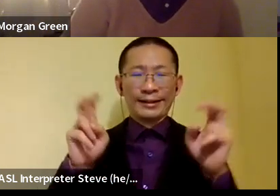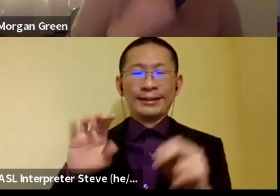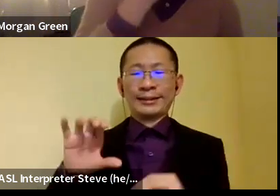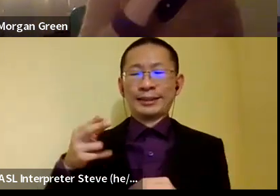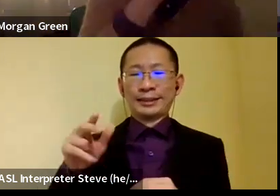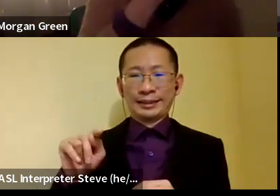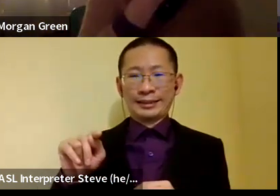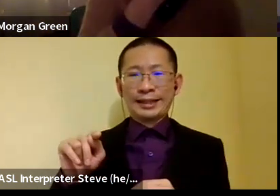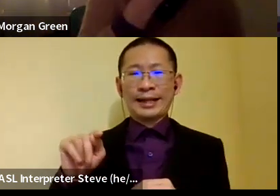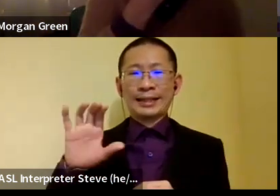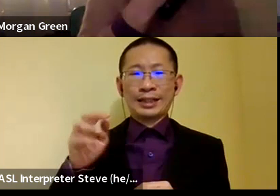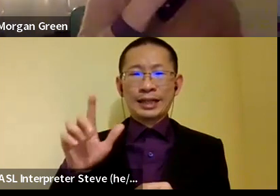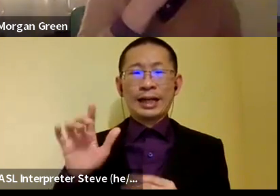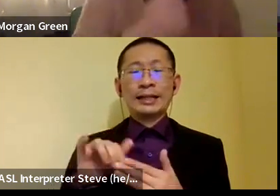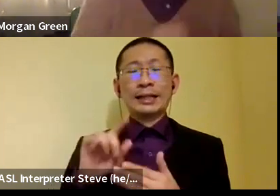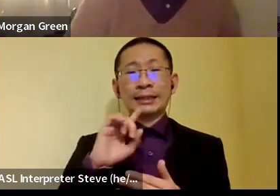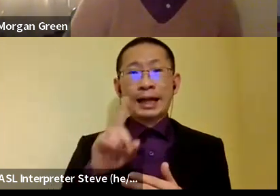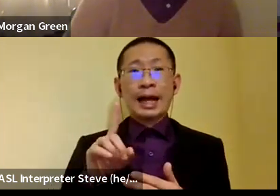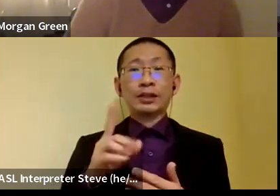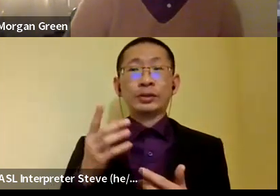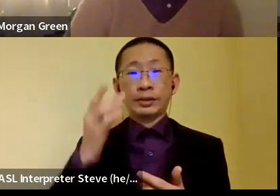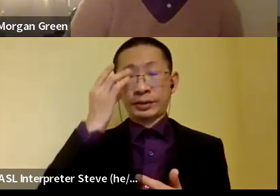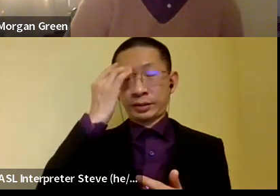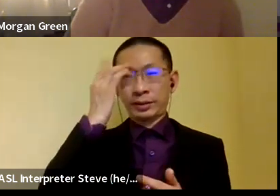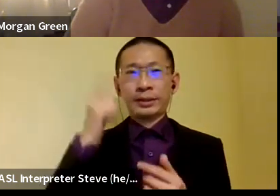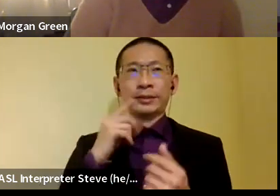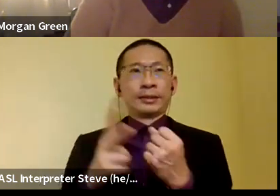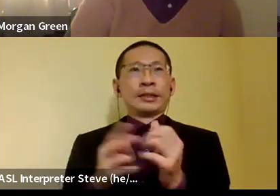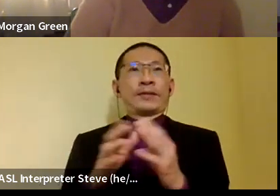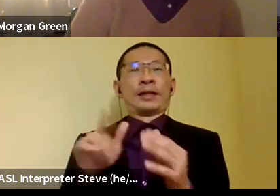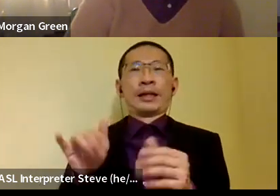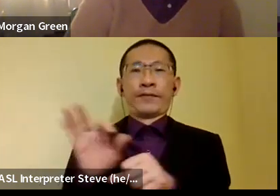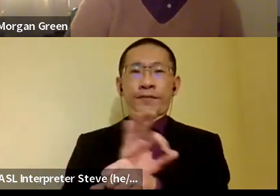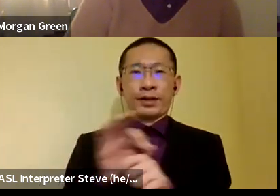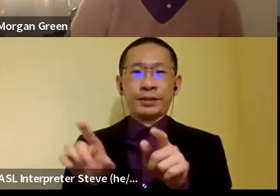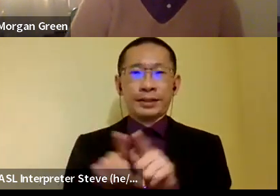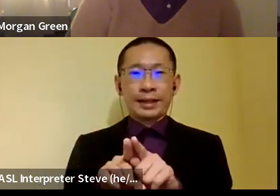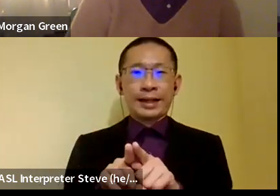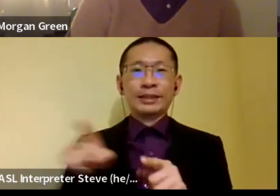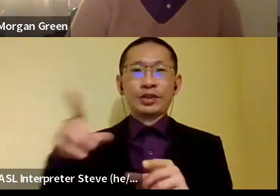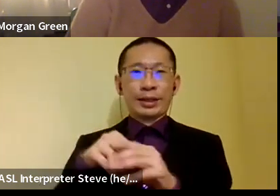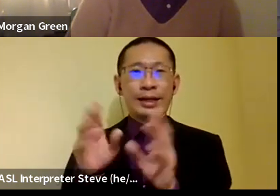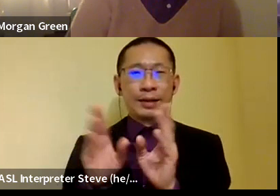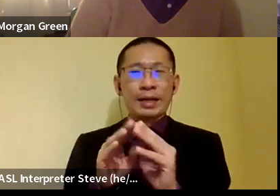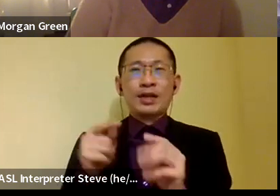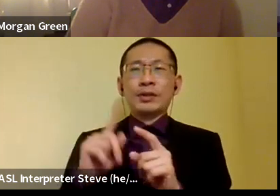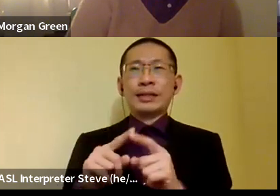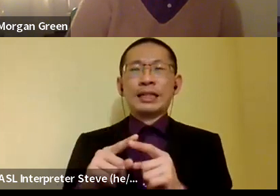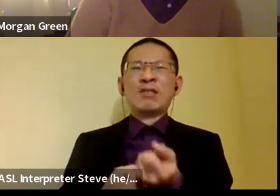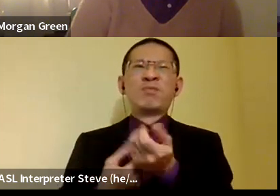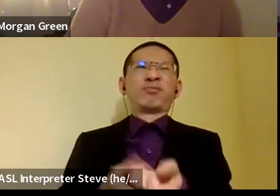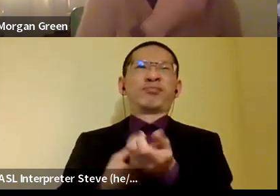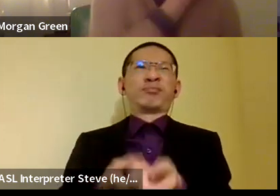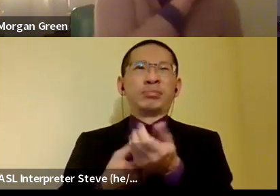chat channel, which has been actually sort of a lifesaver, because it functions as like you're in a meeting and you just need to rant